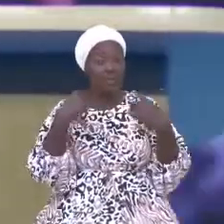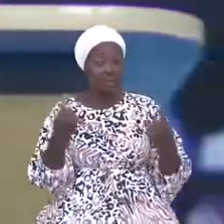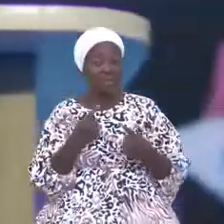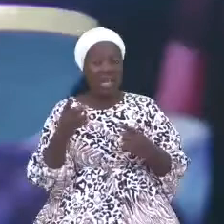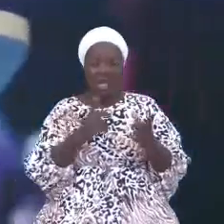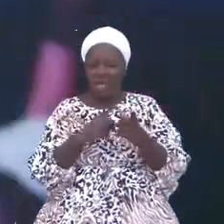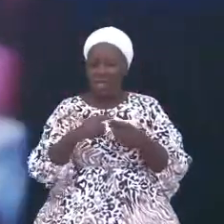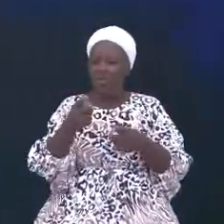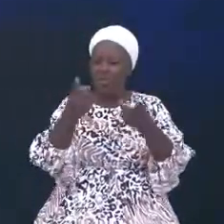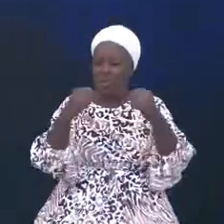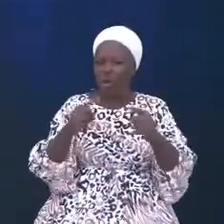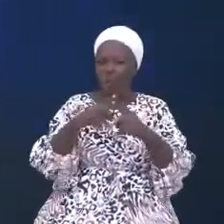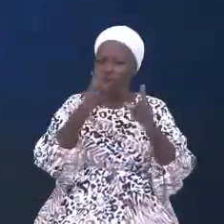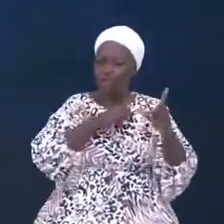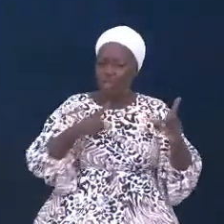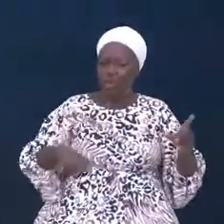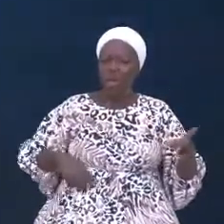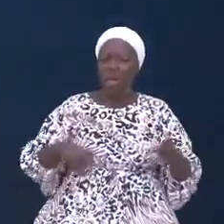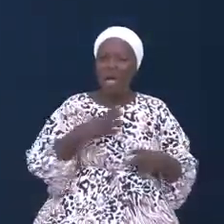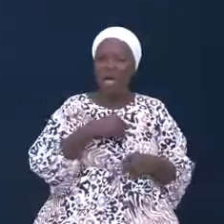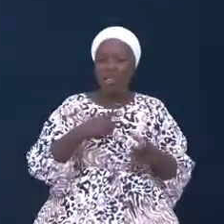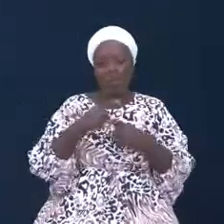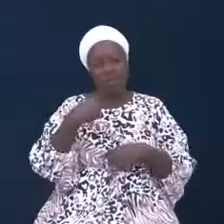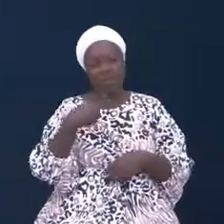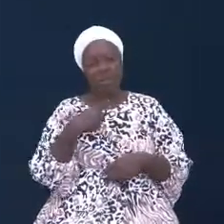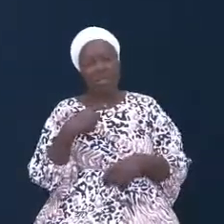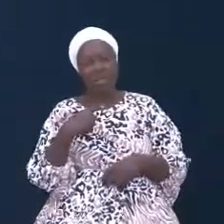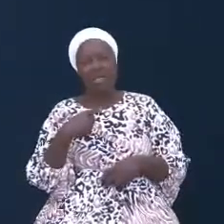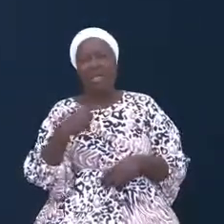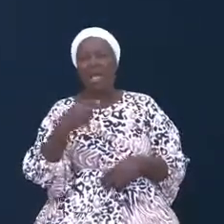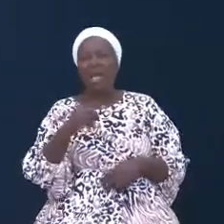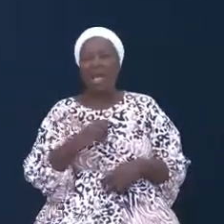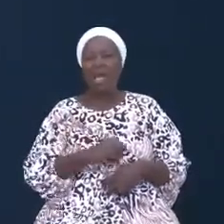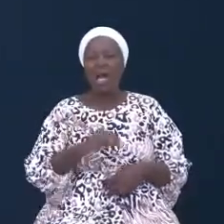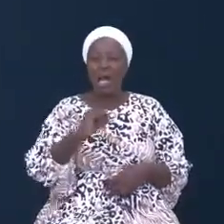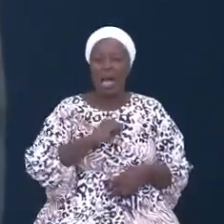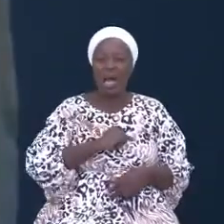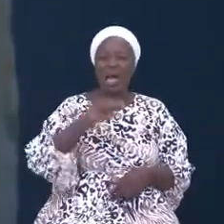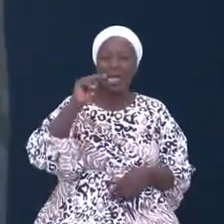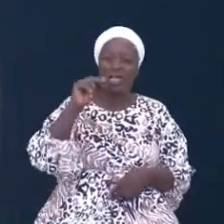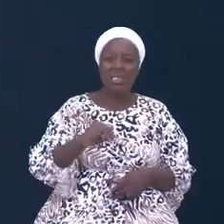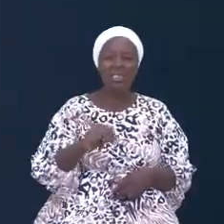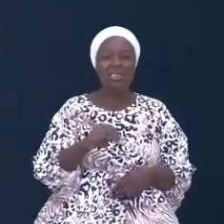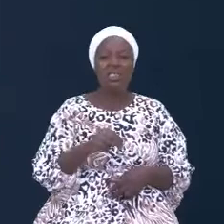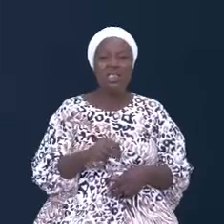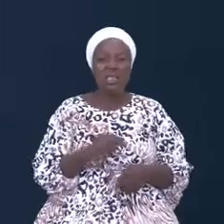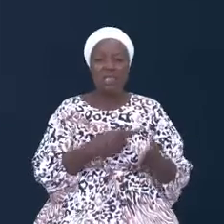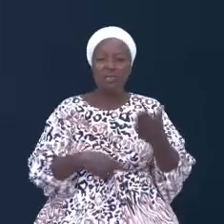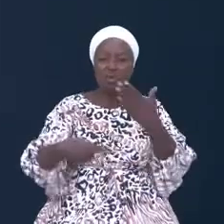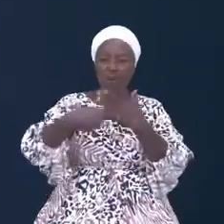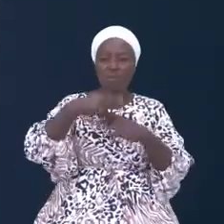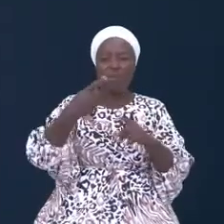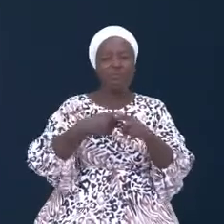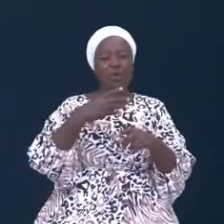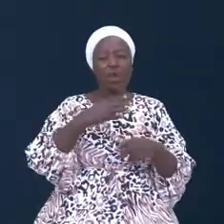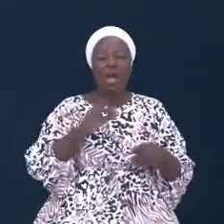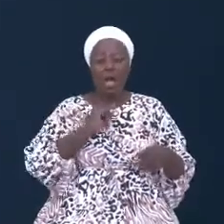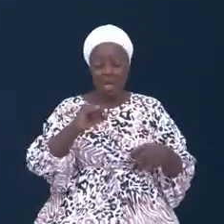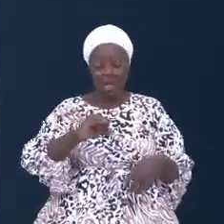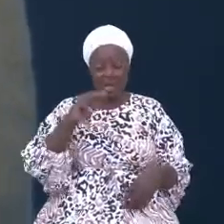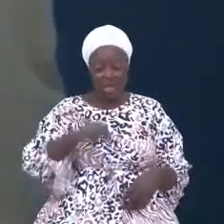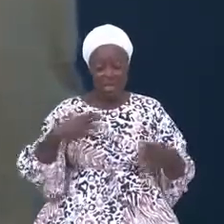and you come to the Lord and you say, I need recovery from my sickness. I